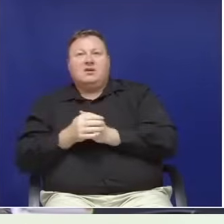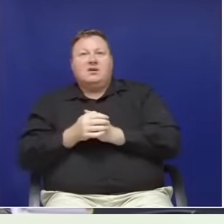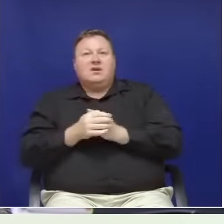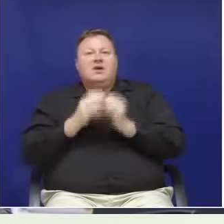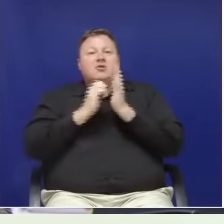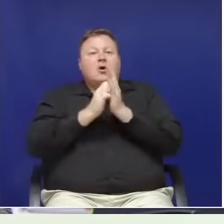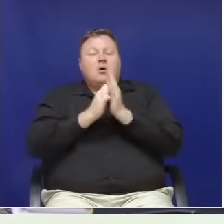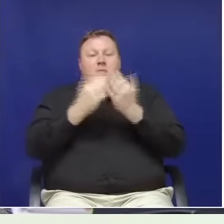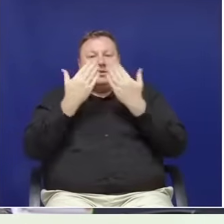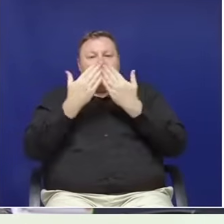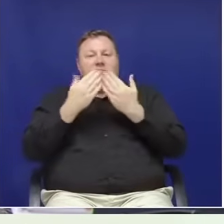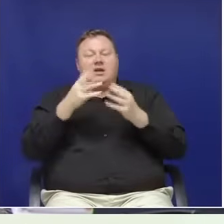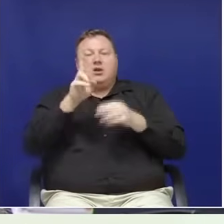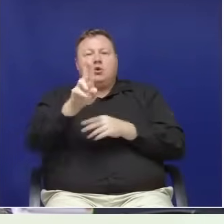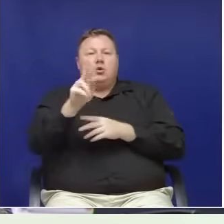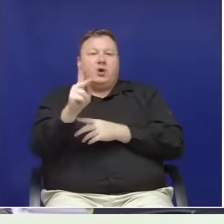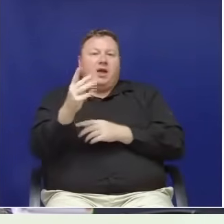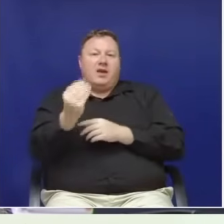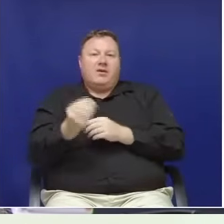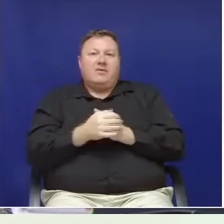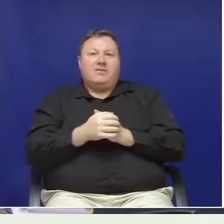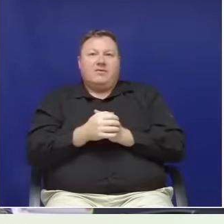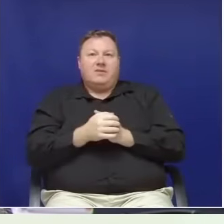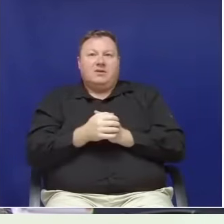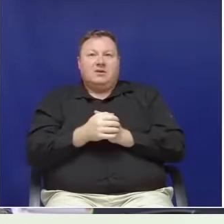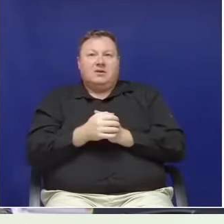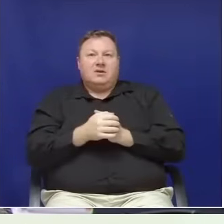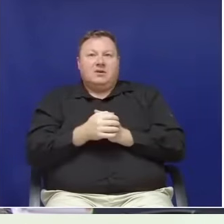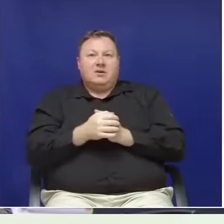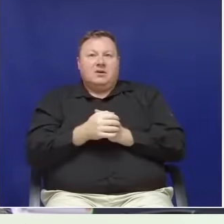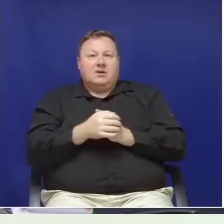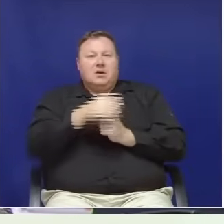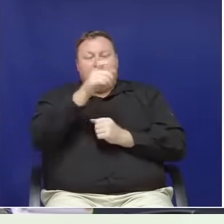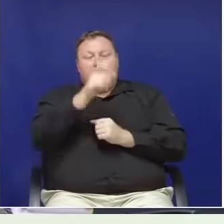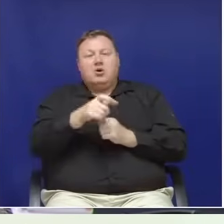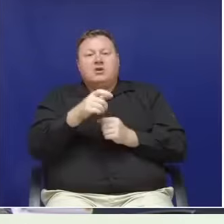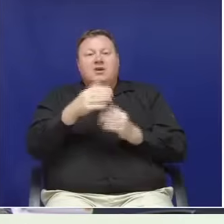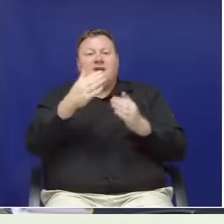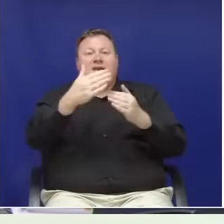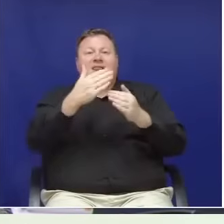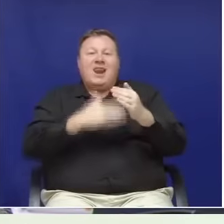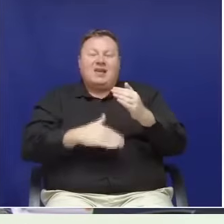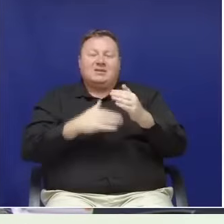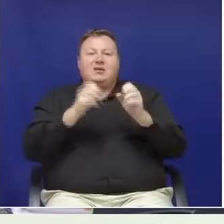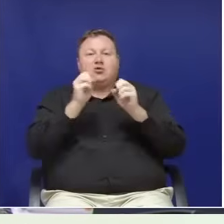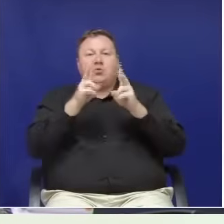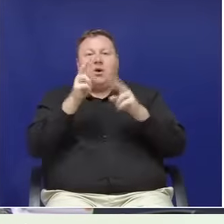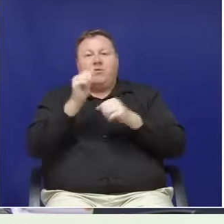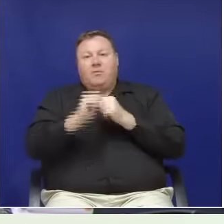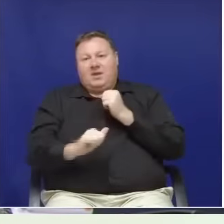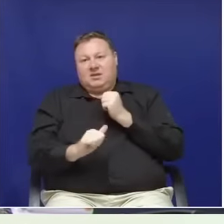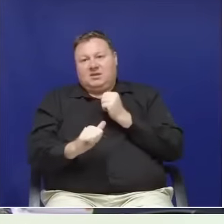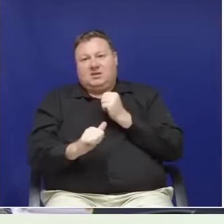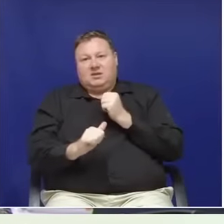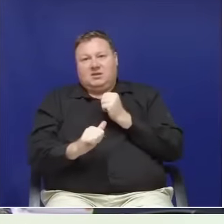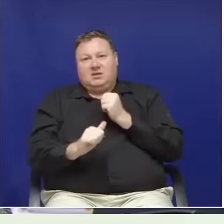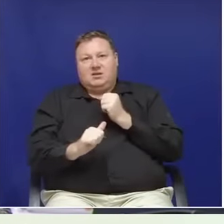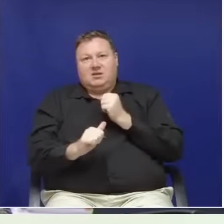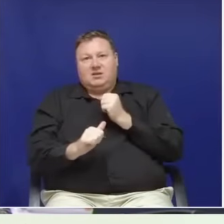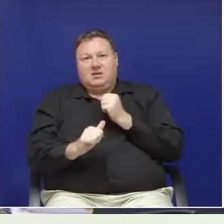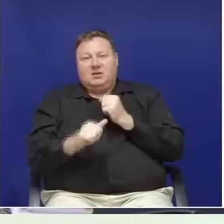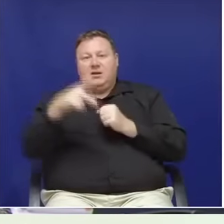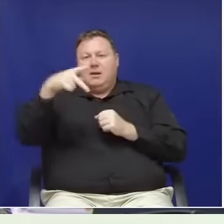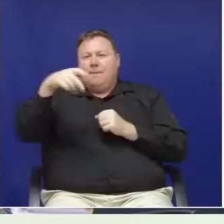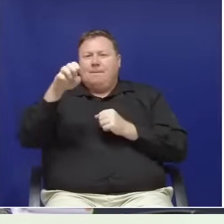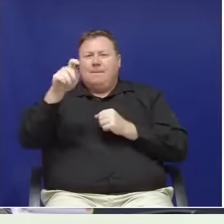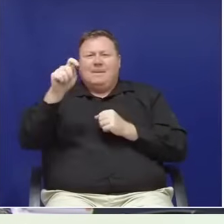UK, where inmates that are sentenced for less than 12 months, which seems to be petty